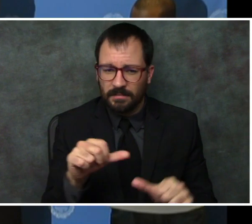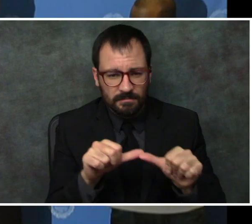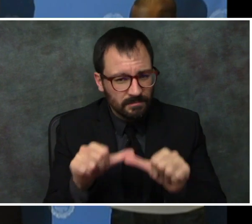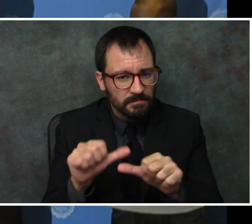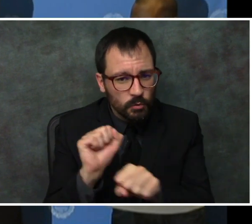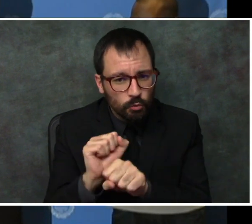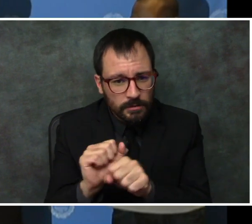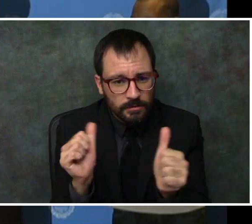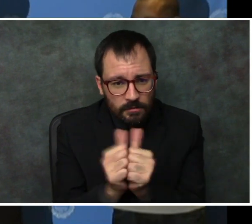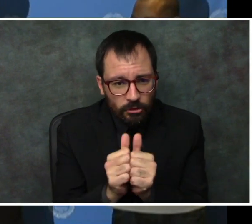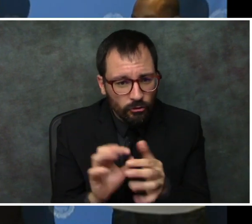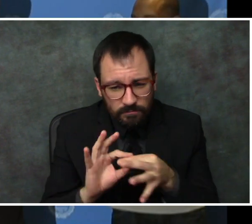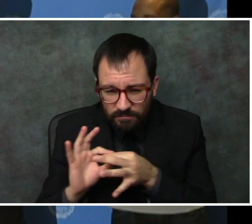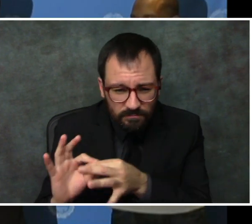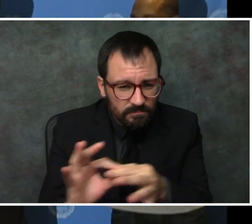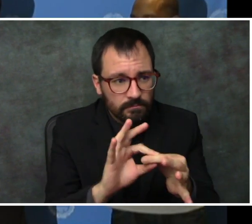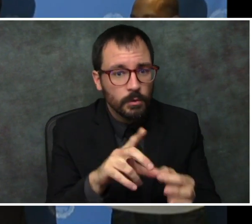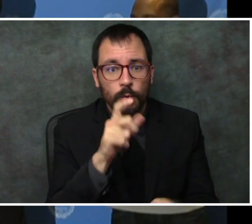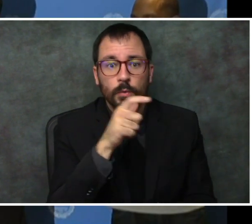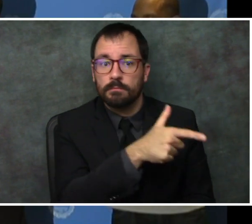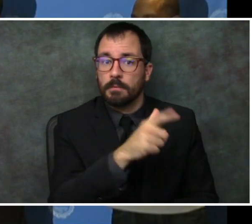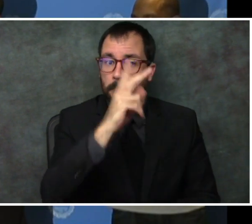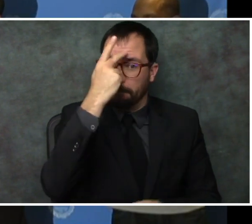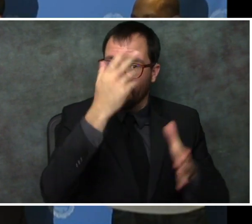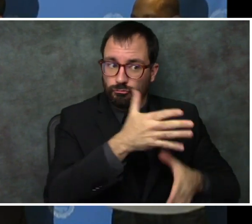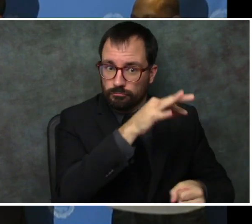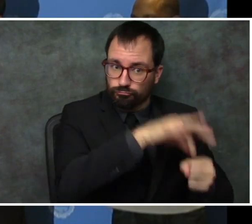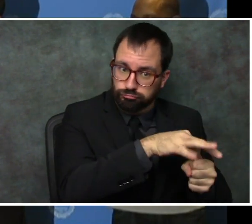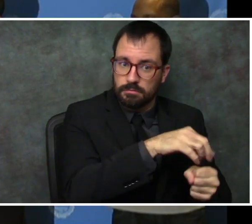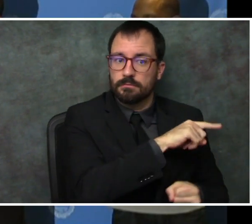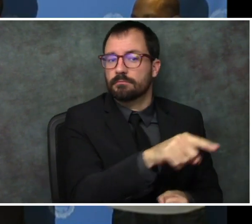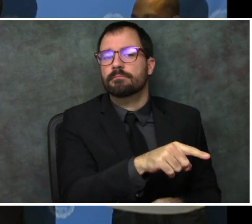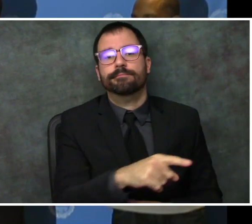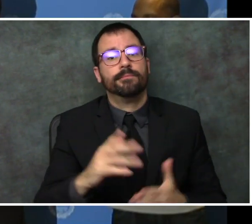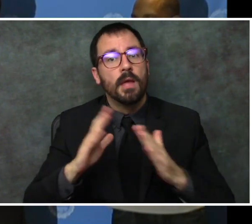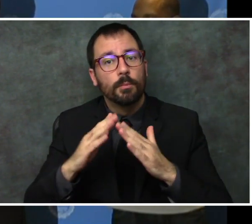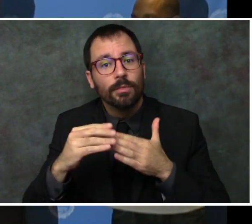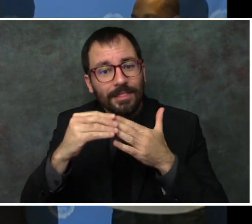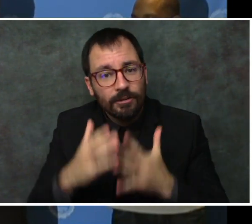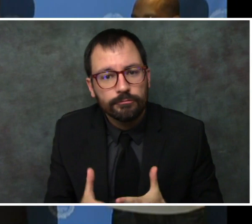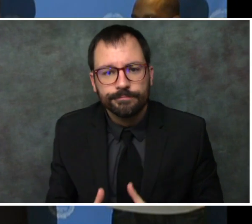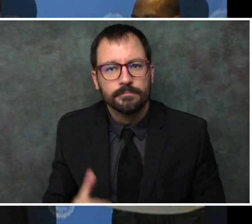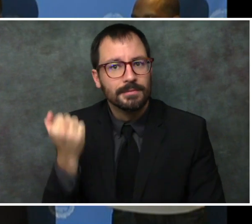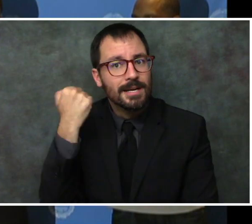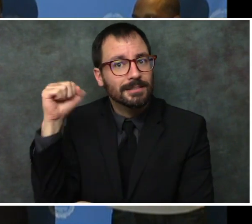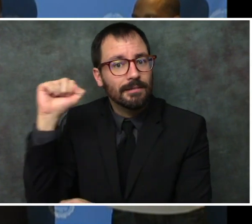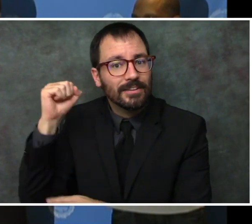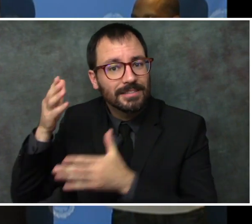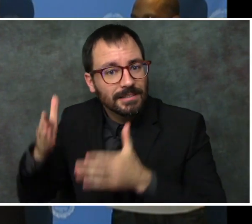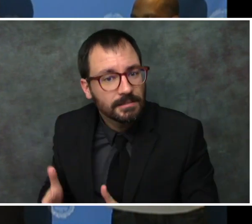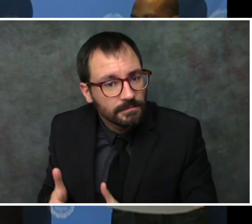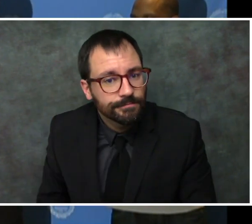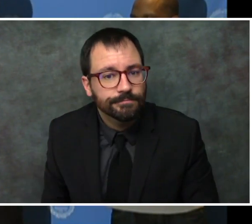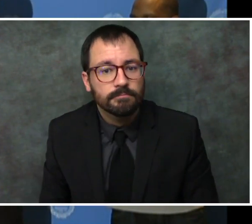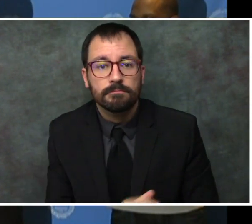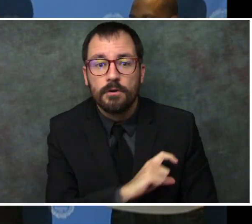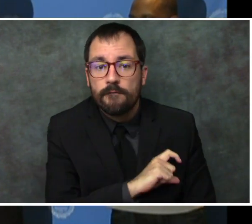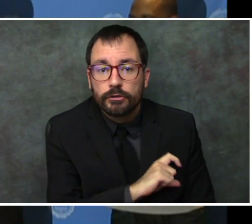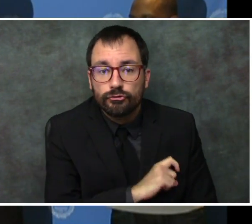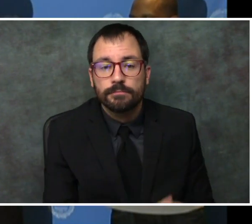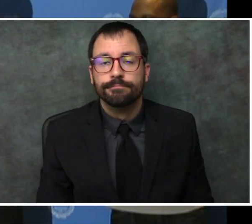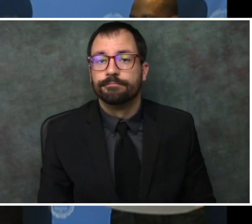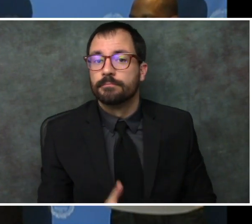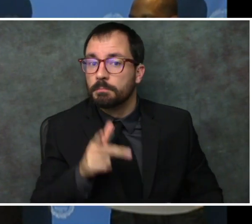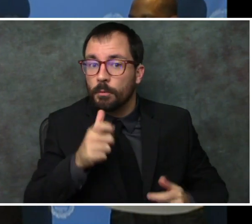activists, officers, residents, clergy, all of us collectively. I call on each and every one of us here in the city of Boston to play